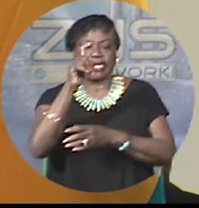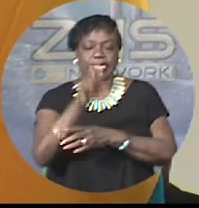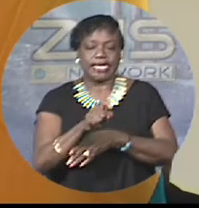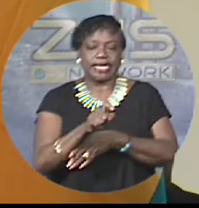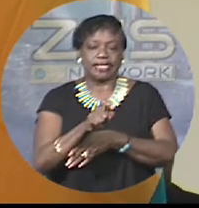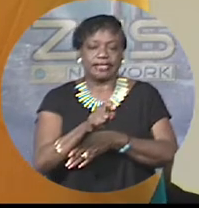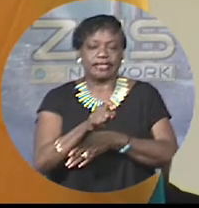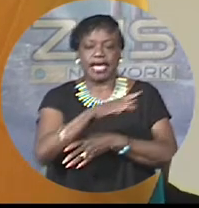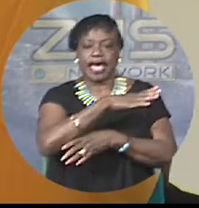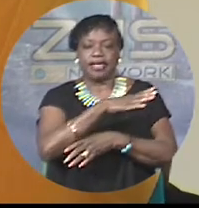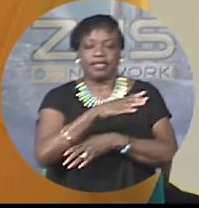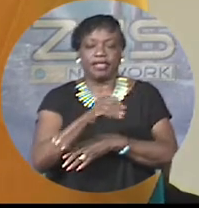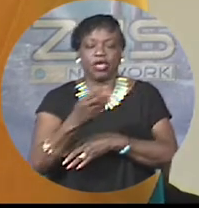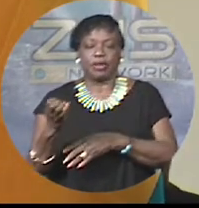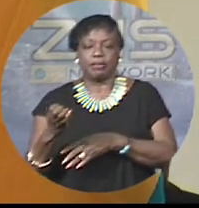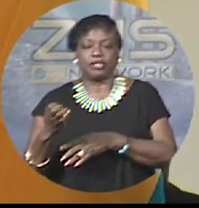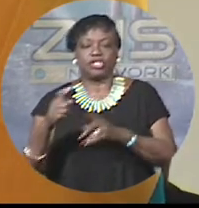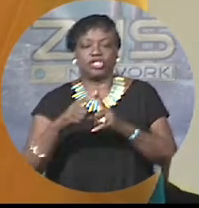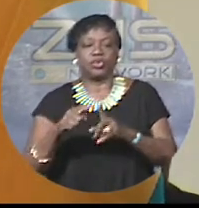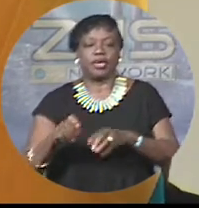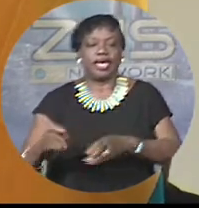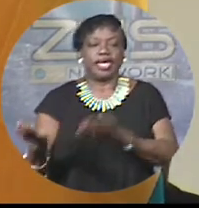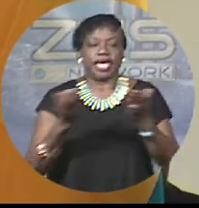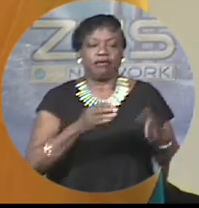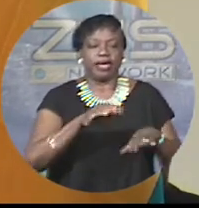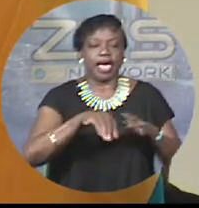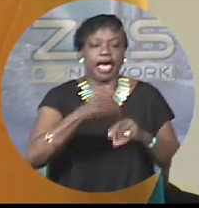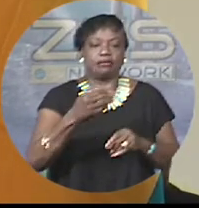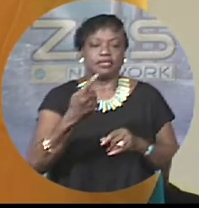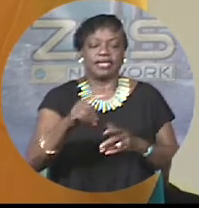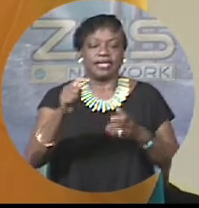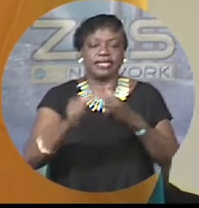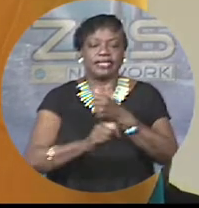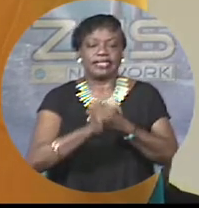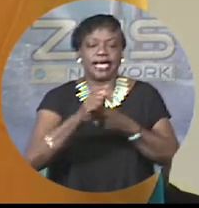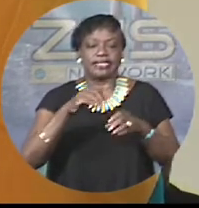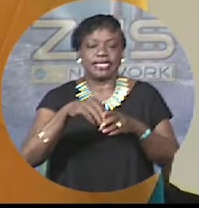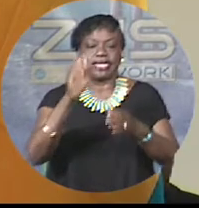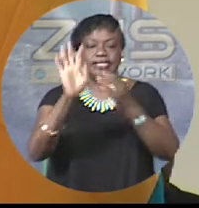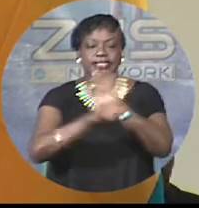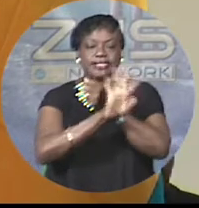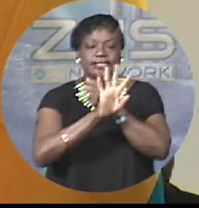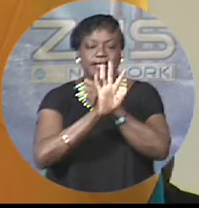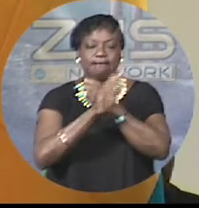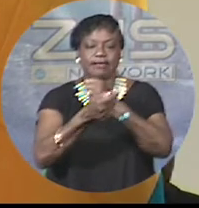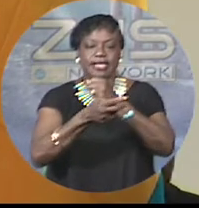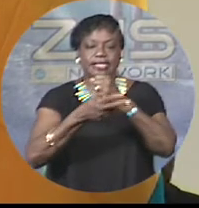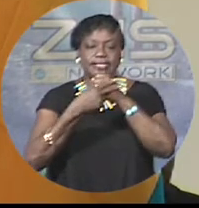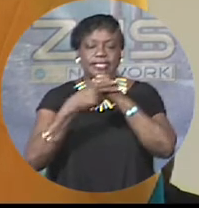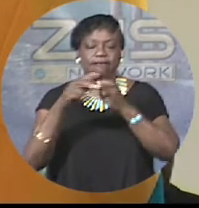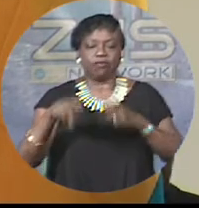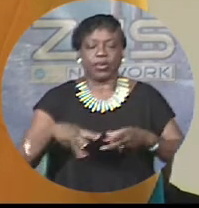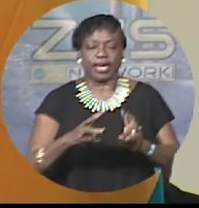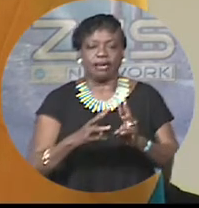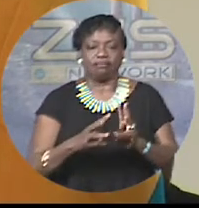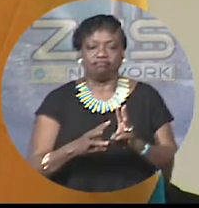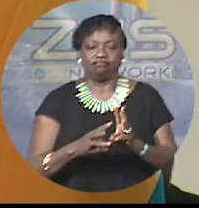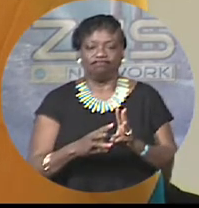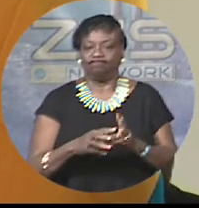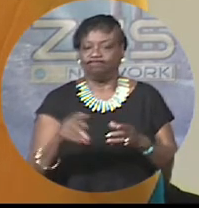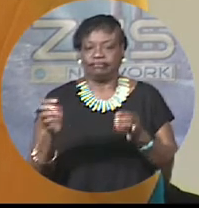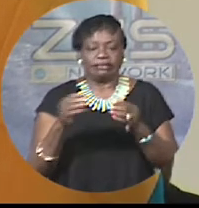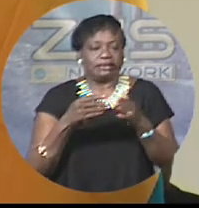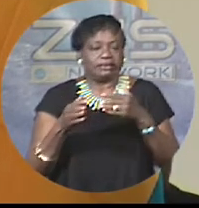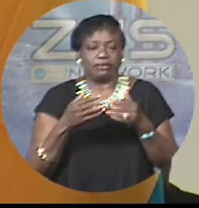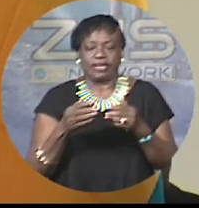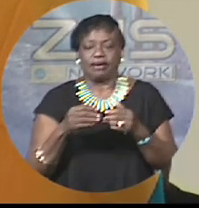that the members of the unit can carry out their task in a safe manner. There is no doubt that the government